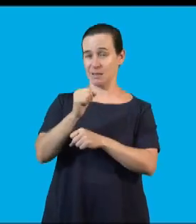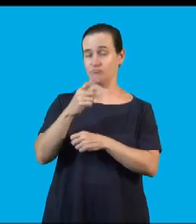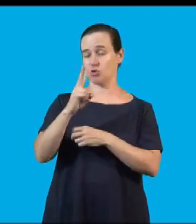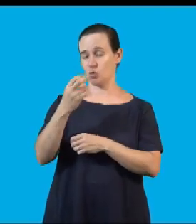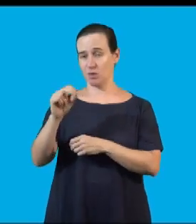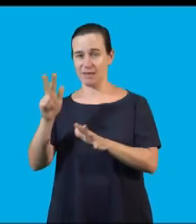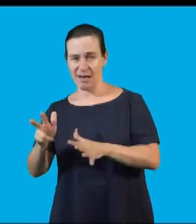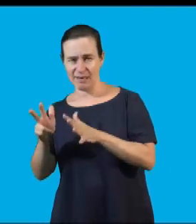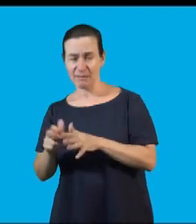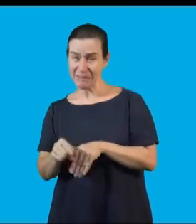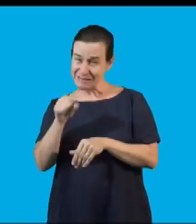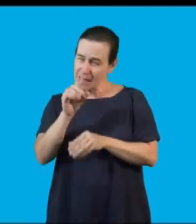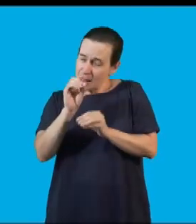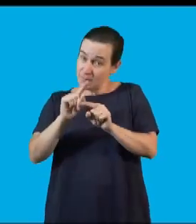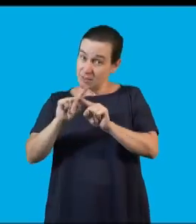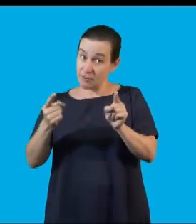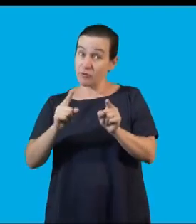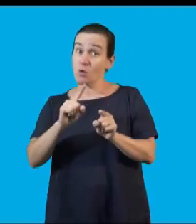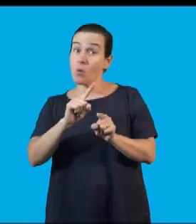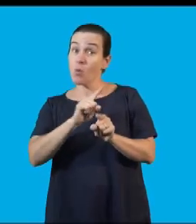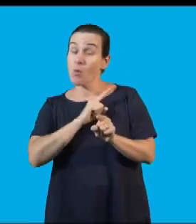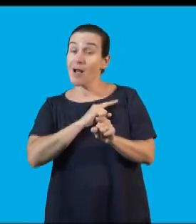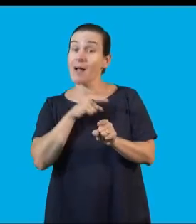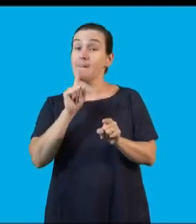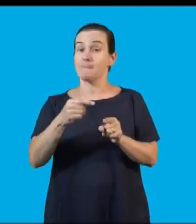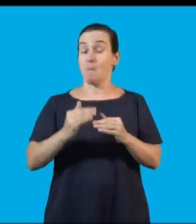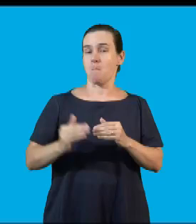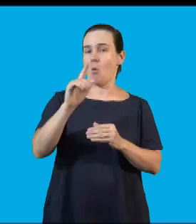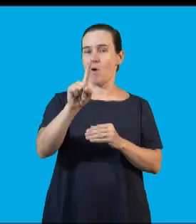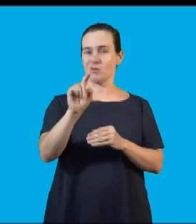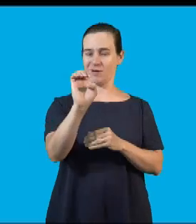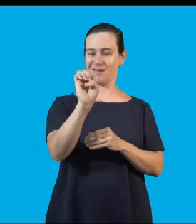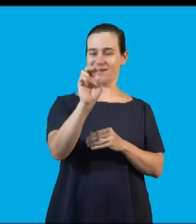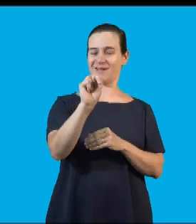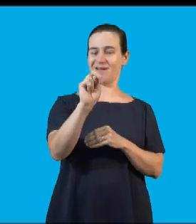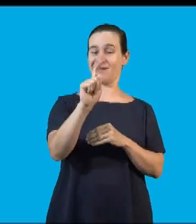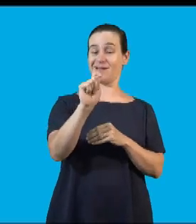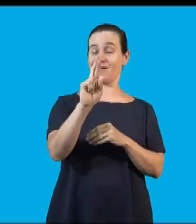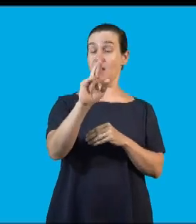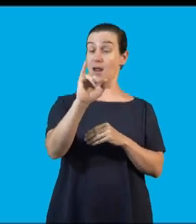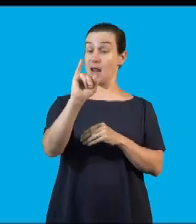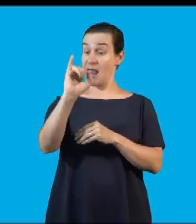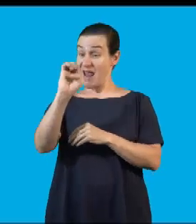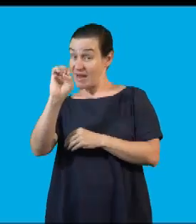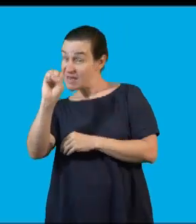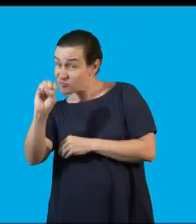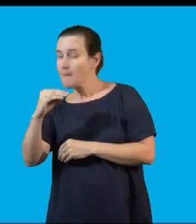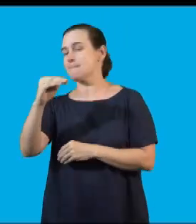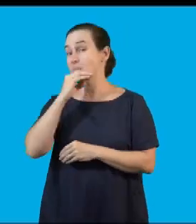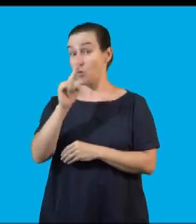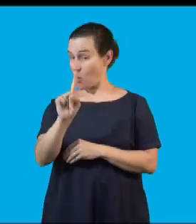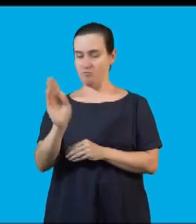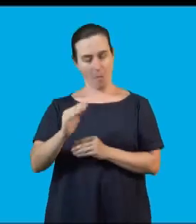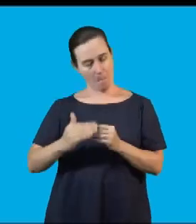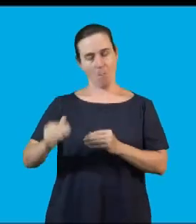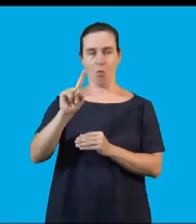previous example is that in this case, it is diary entries, so there are more than one. Remember to unpack